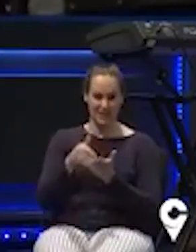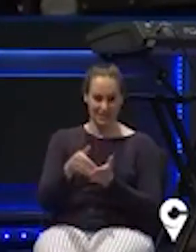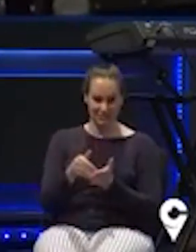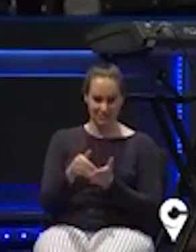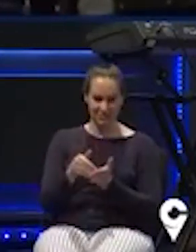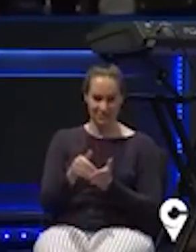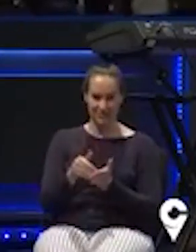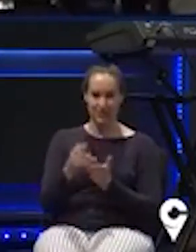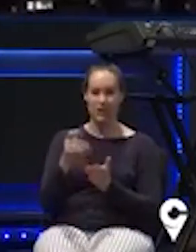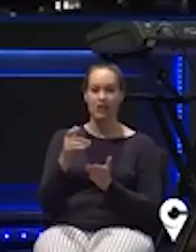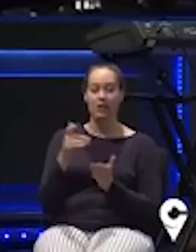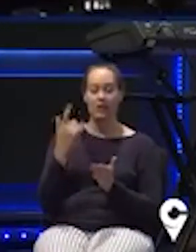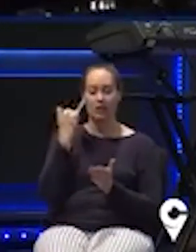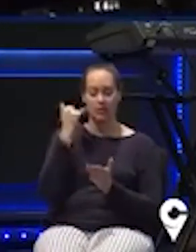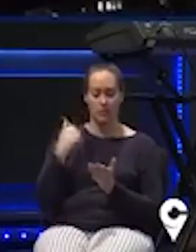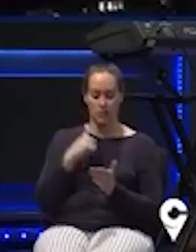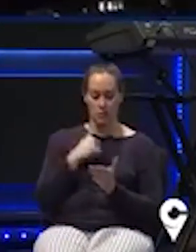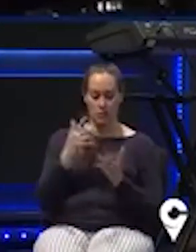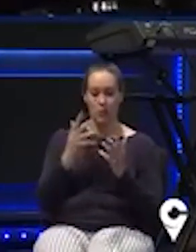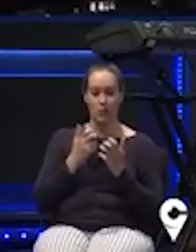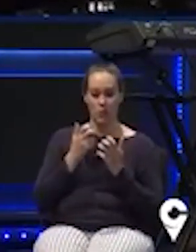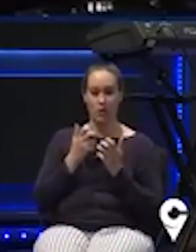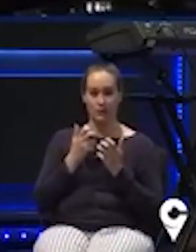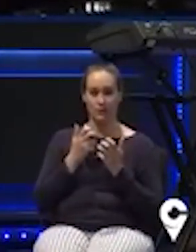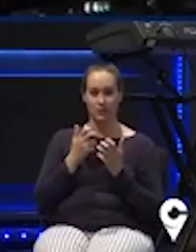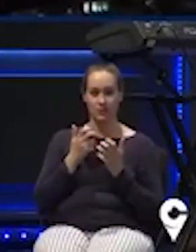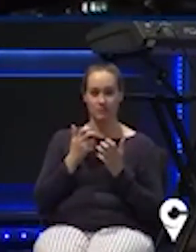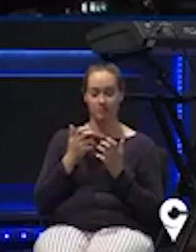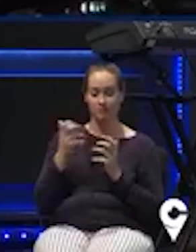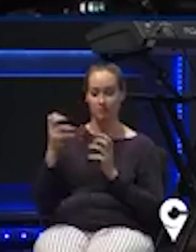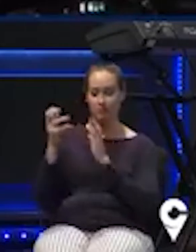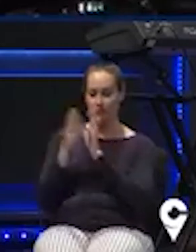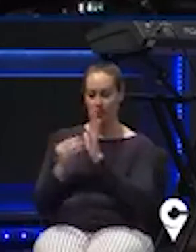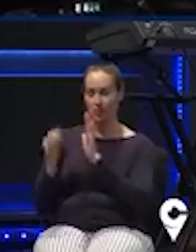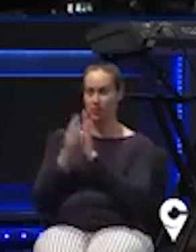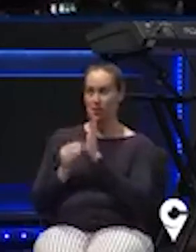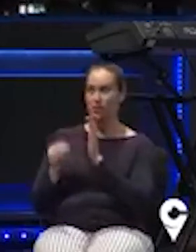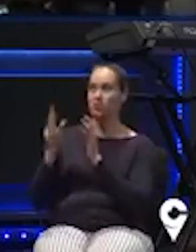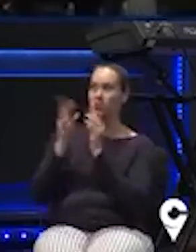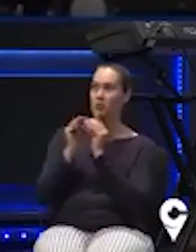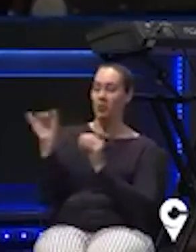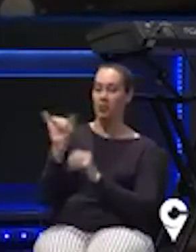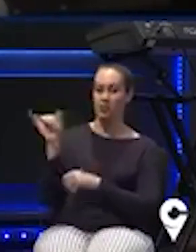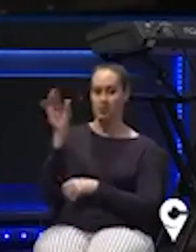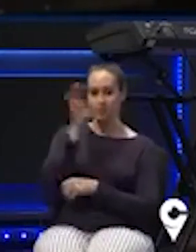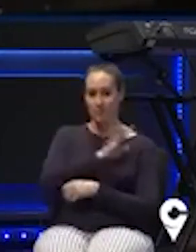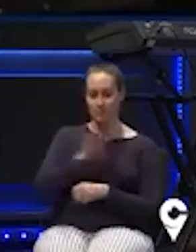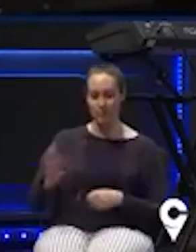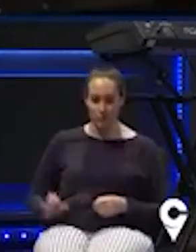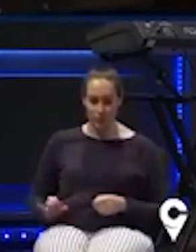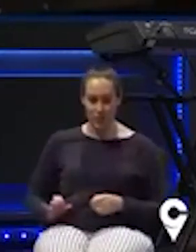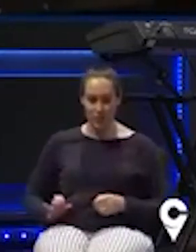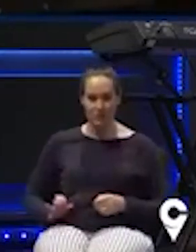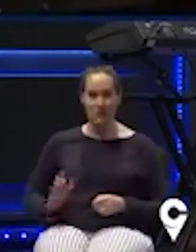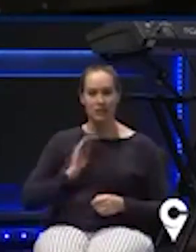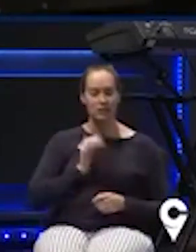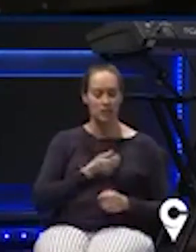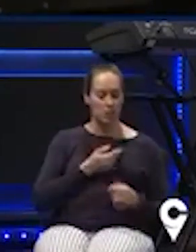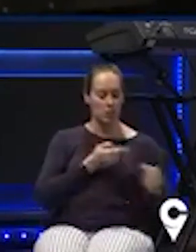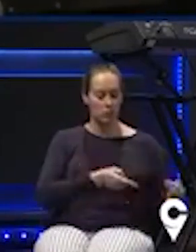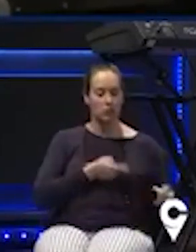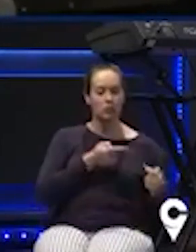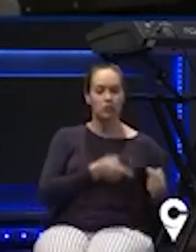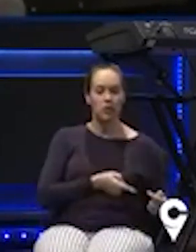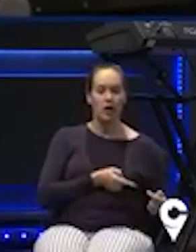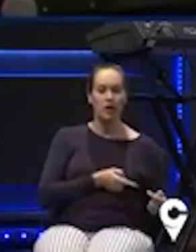on the path to Christ-likeness is an adversity, a trial, or a problem. It is your Friday that brings you to